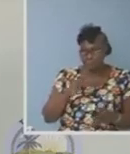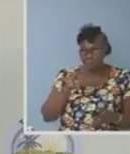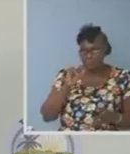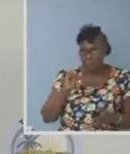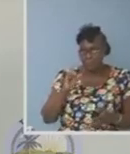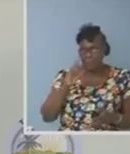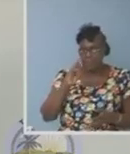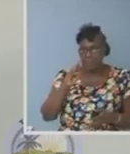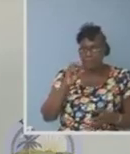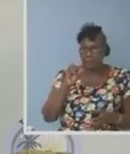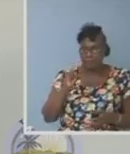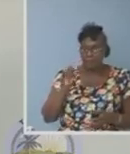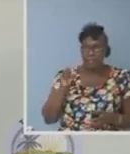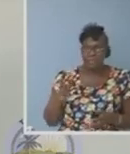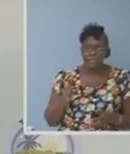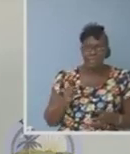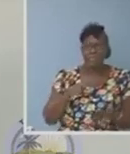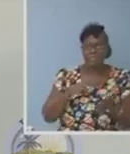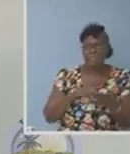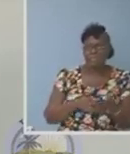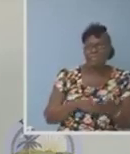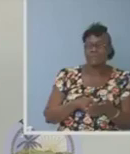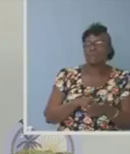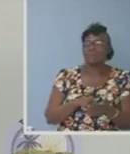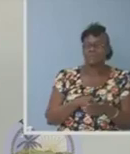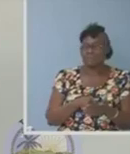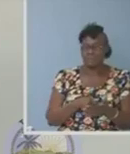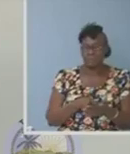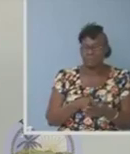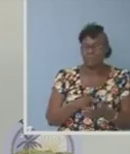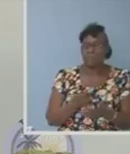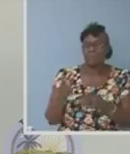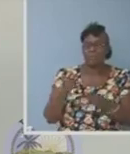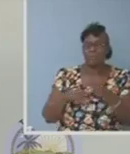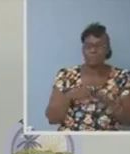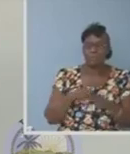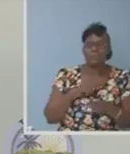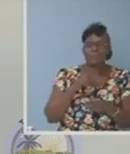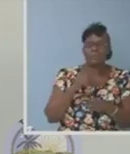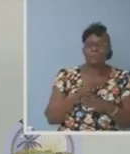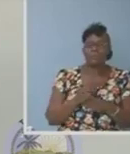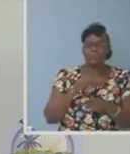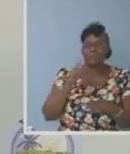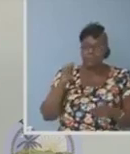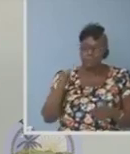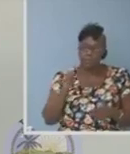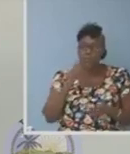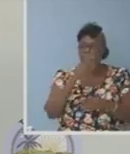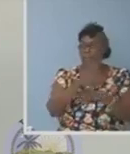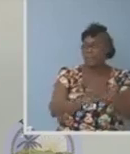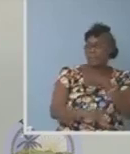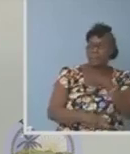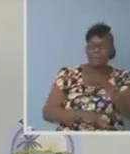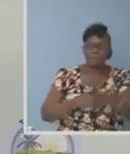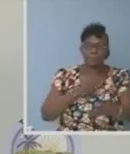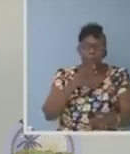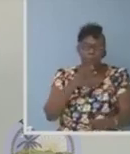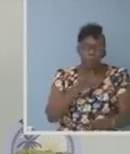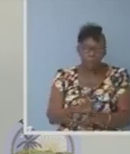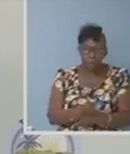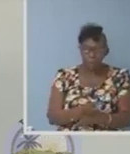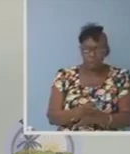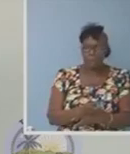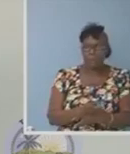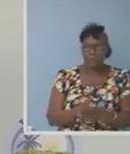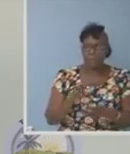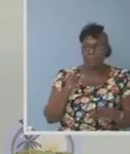recalibrate tourism and the world. What we would have seen happen coming out of the world economic crisis in 2008,